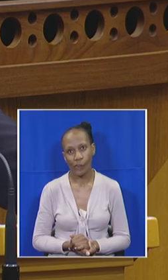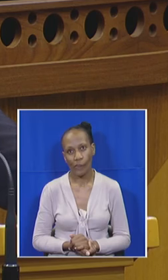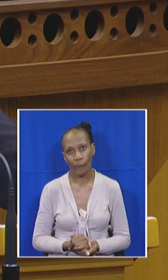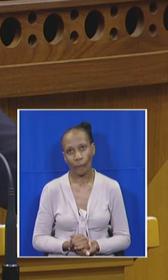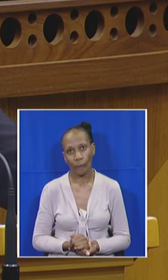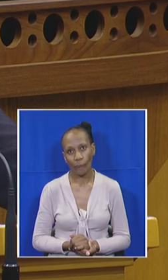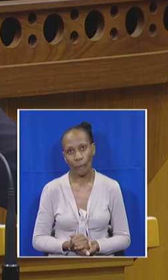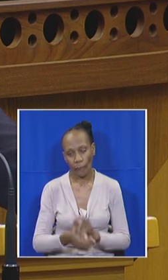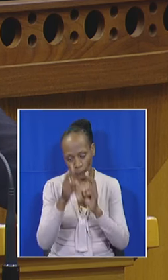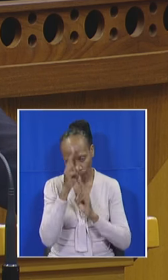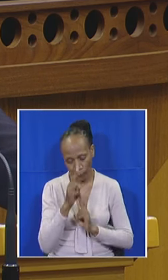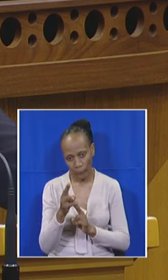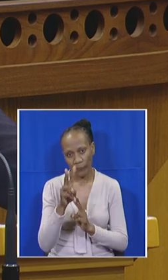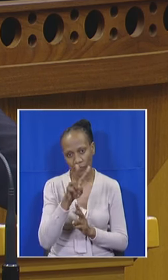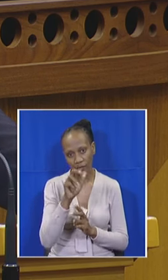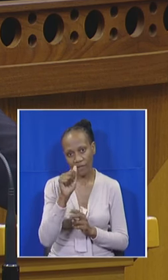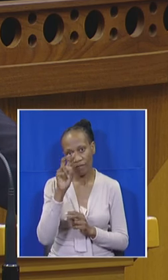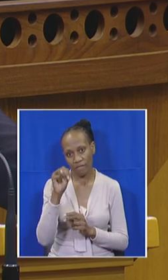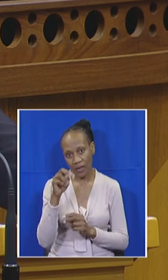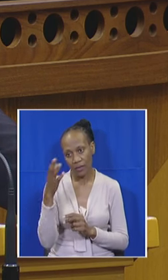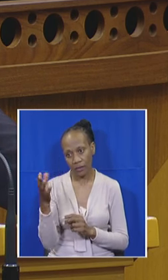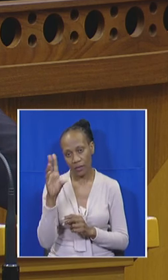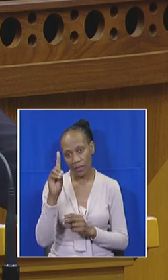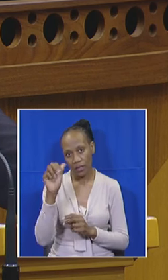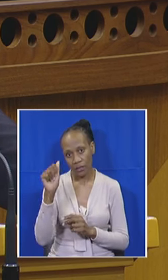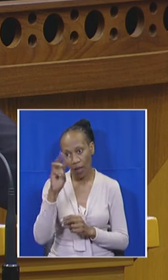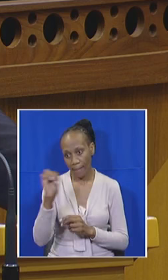Honorable Van Dam,